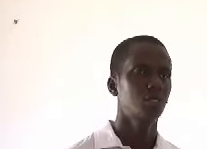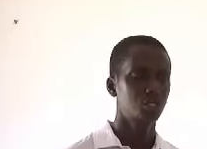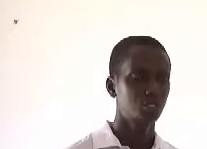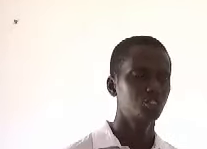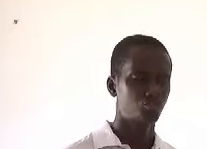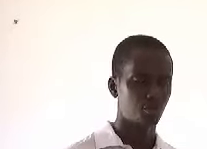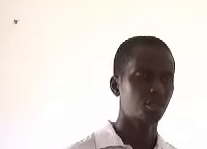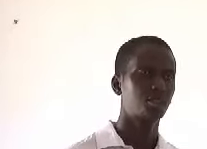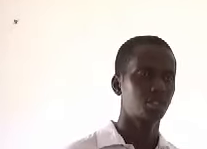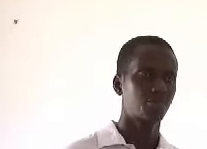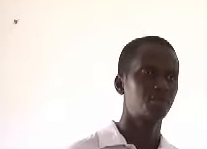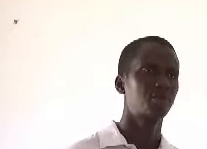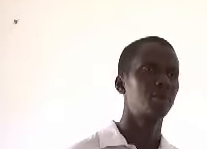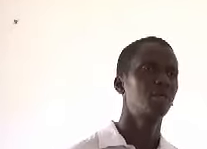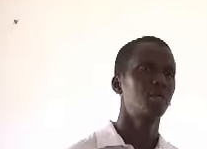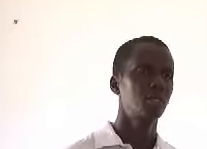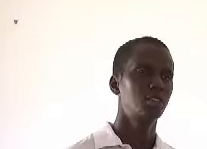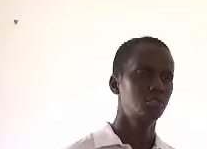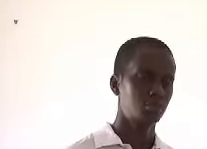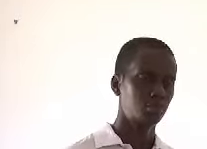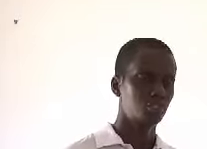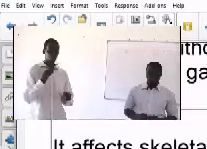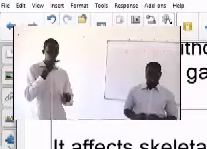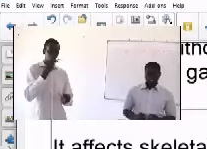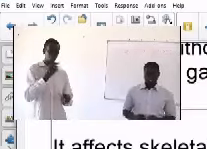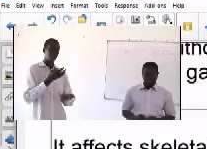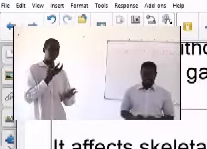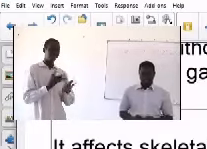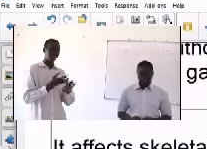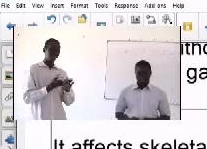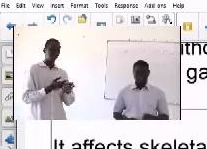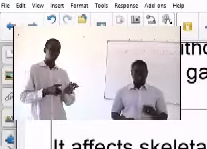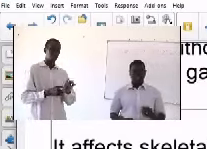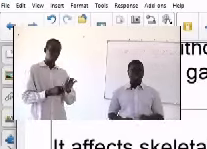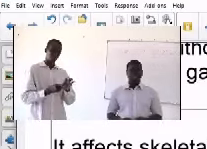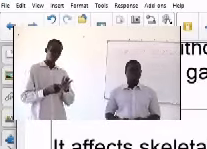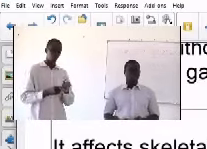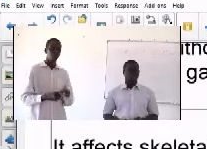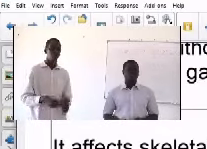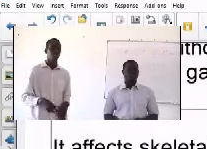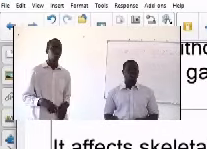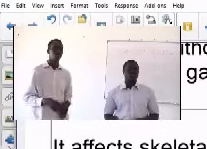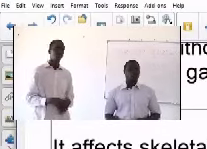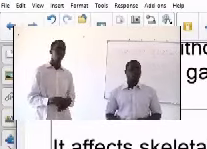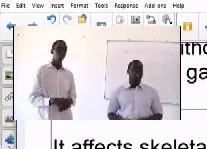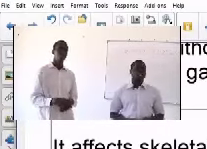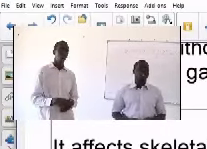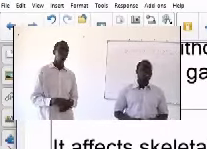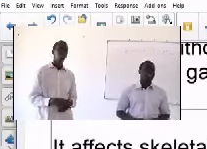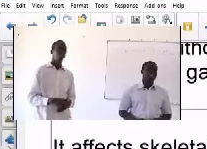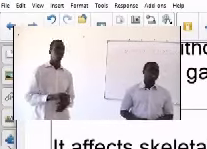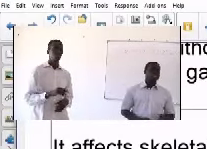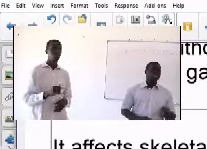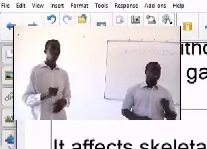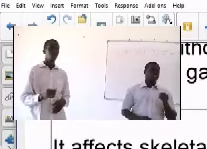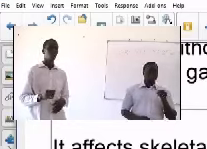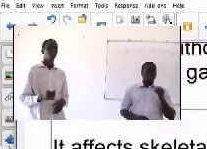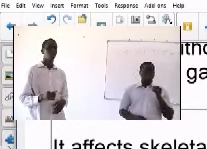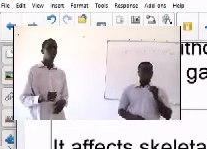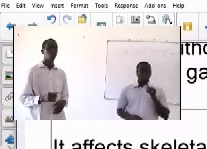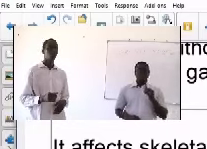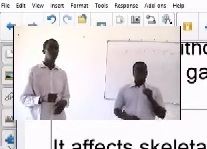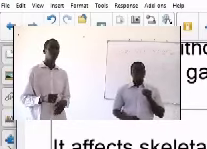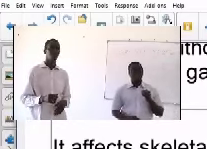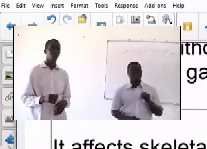effector nerves. We said the somatic nervous system, it affects the skeletal muscles. The somatic nervous systems